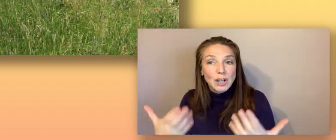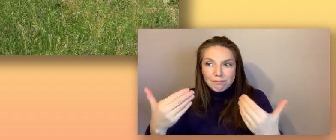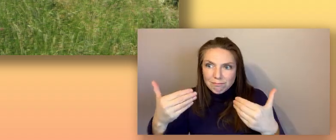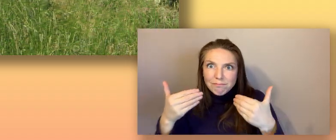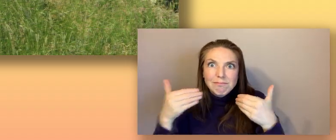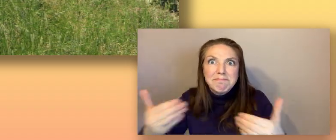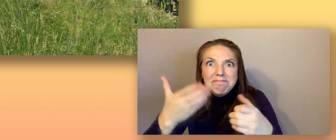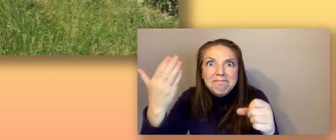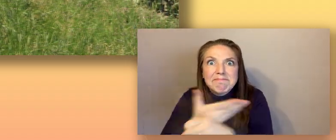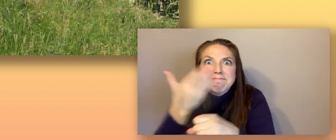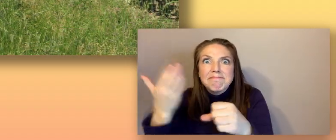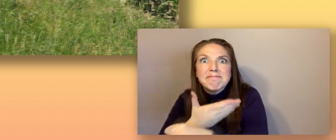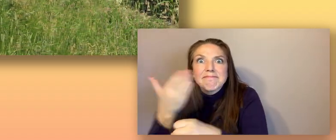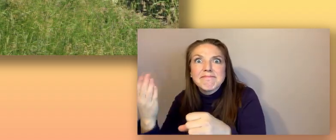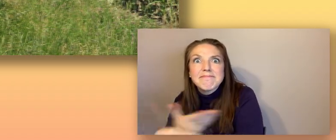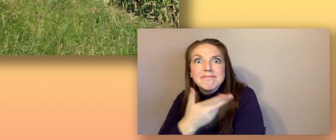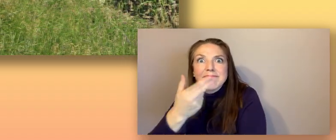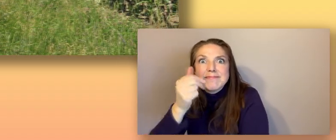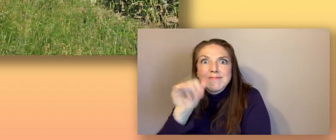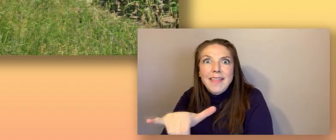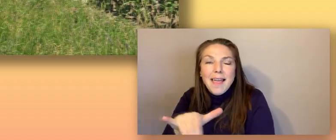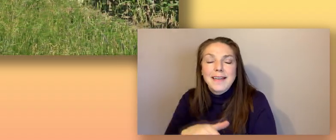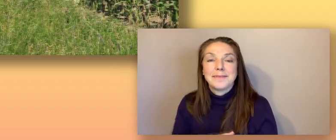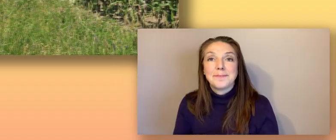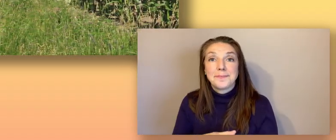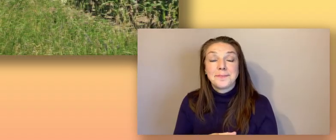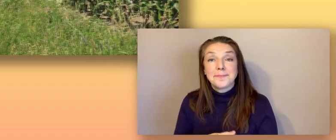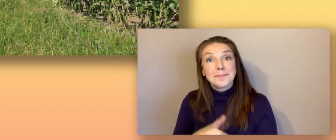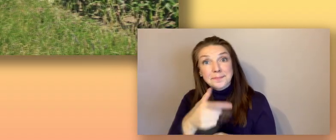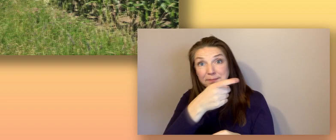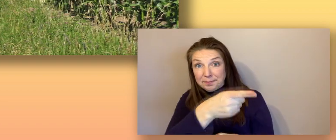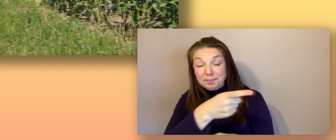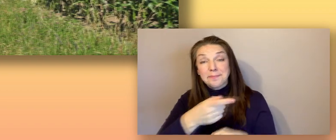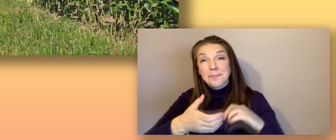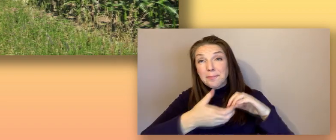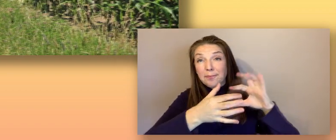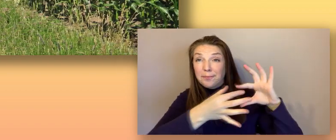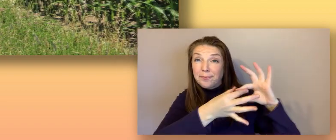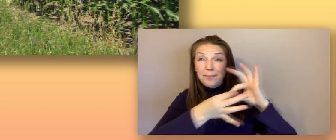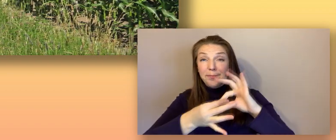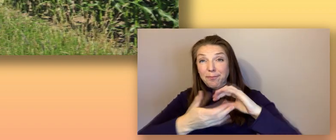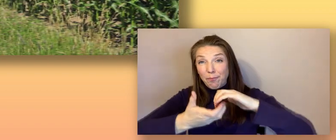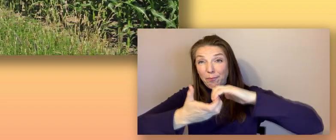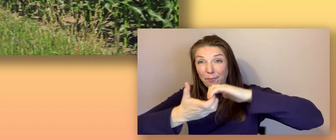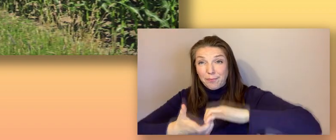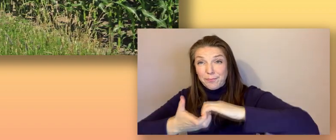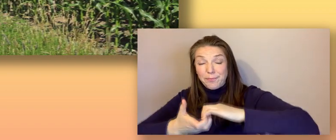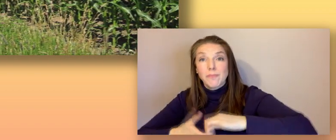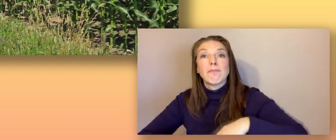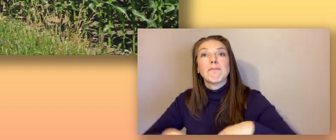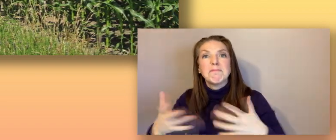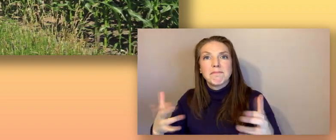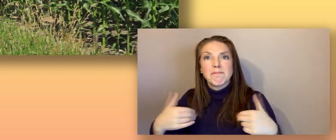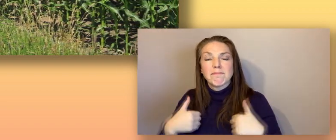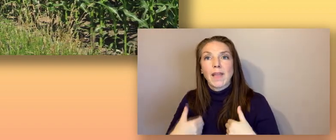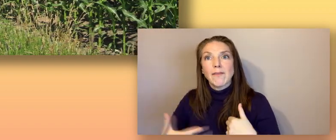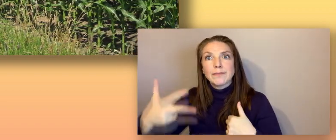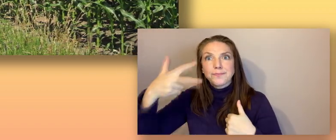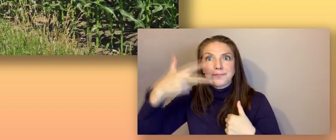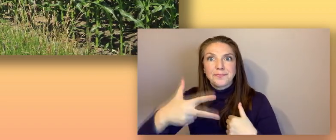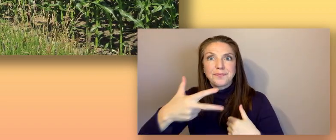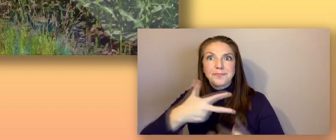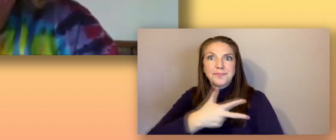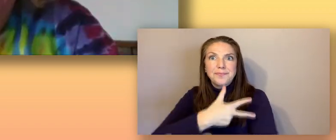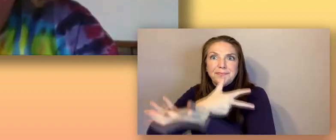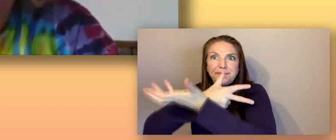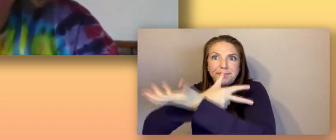Let's do some haying." He hooked up the antique hay baler to his tractor. It scooped the hay up and